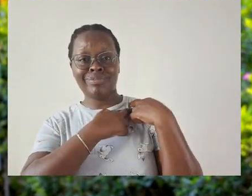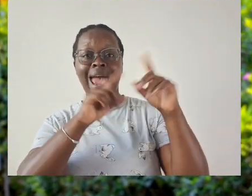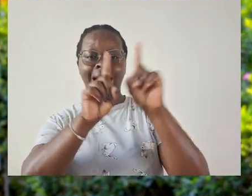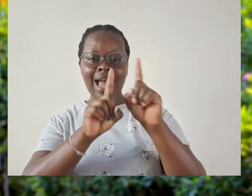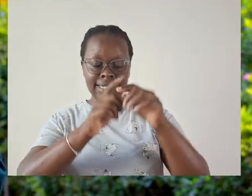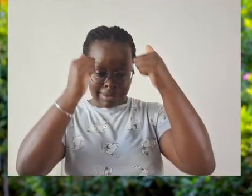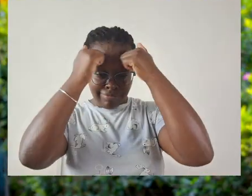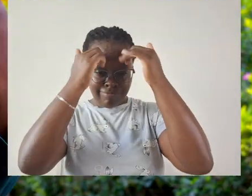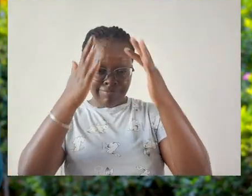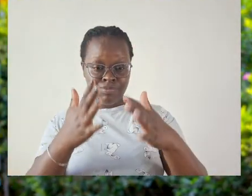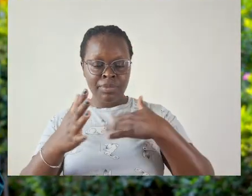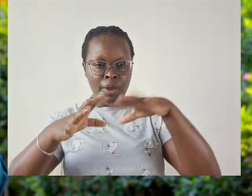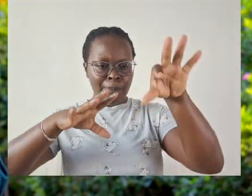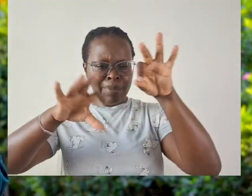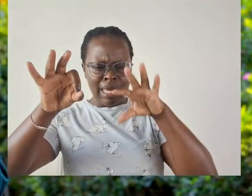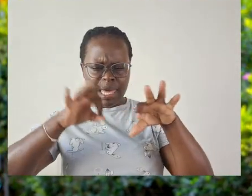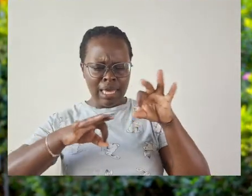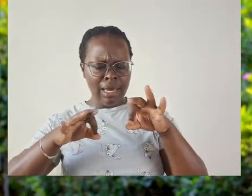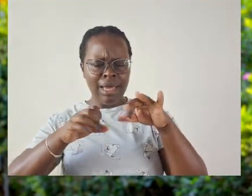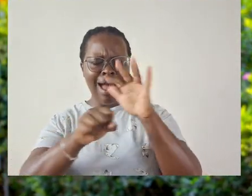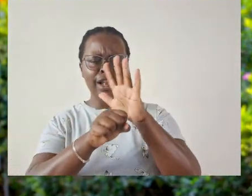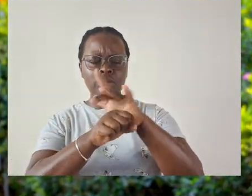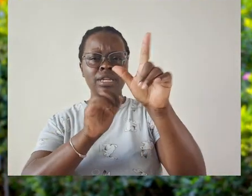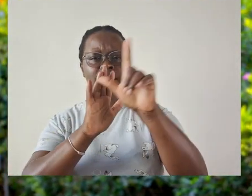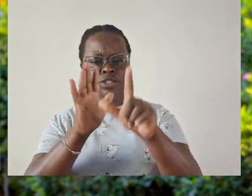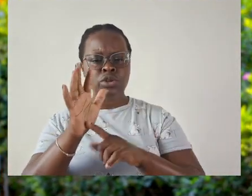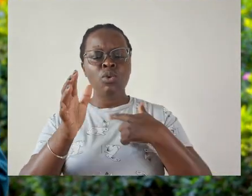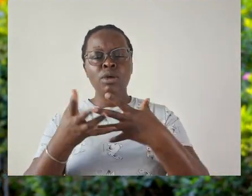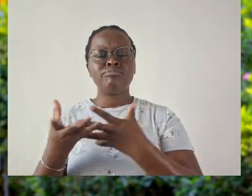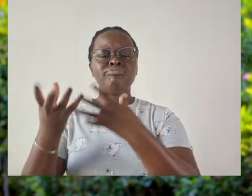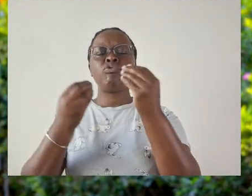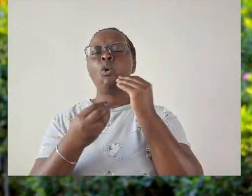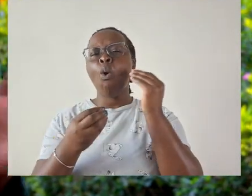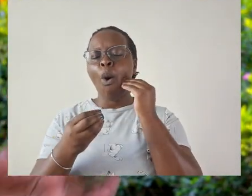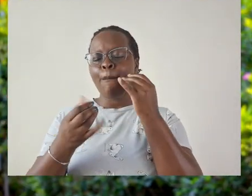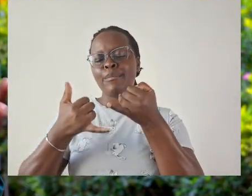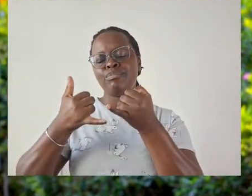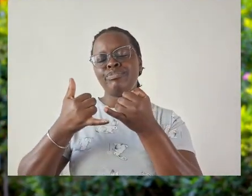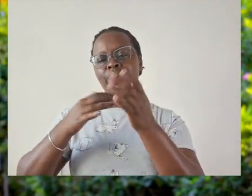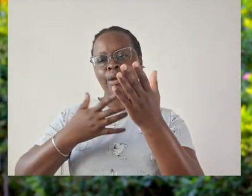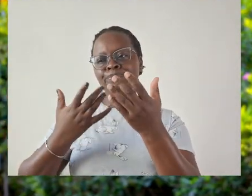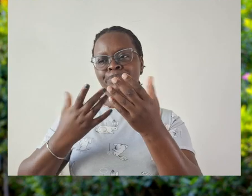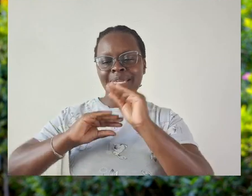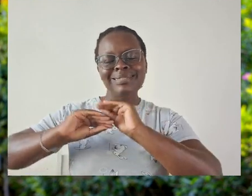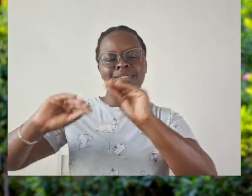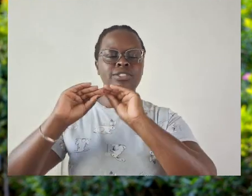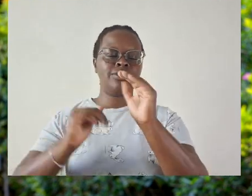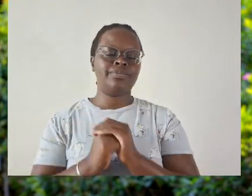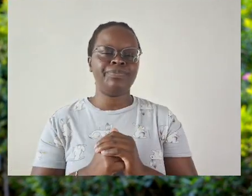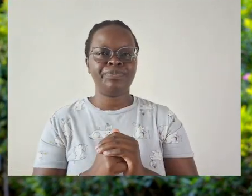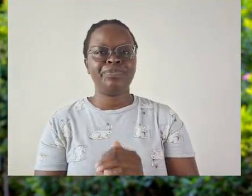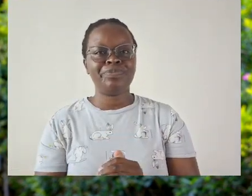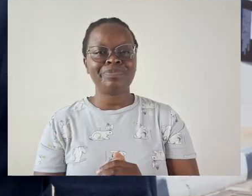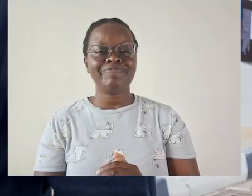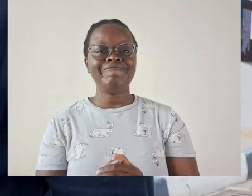educationists, we are picking very many critical lessons that we shall apply directly in our education sector.